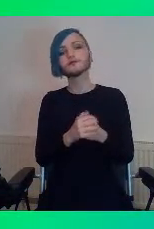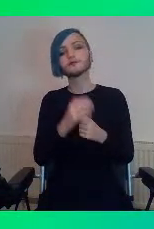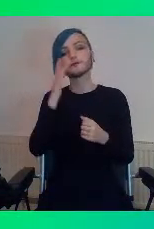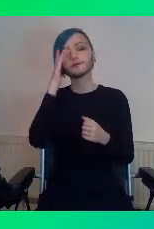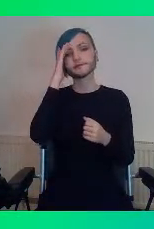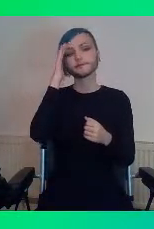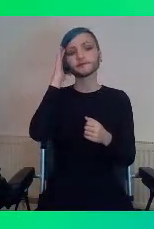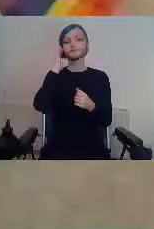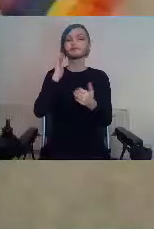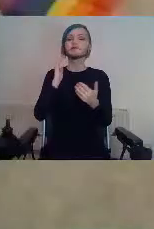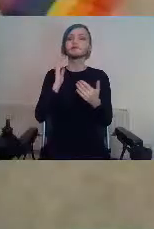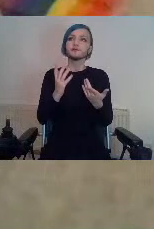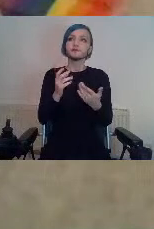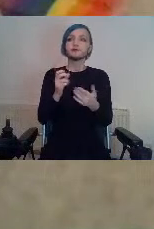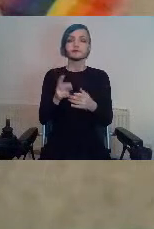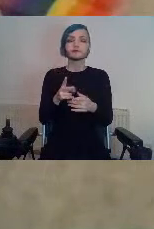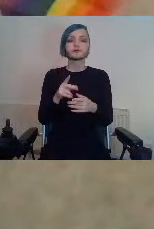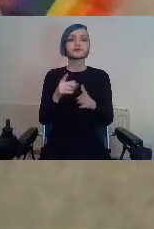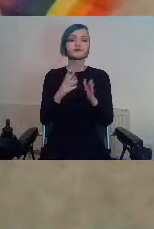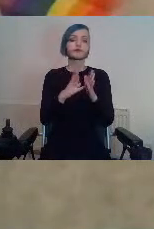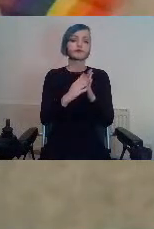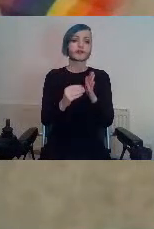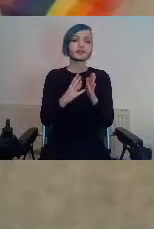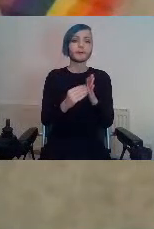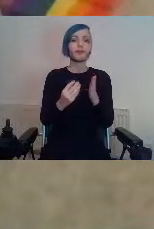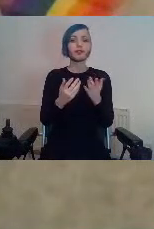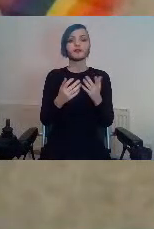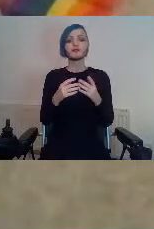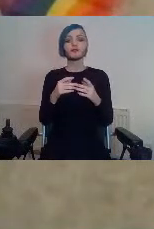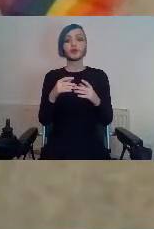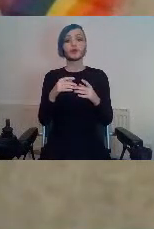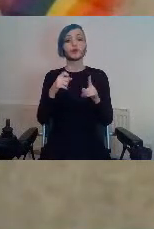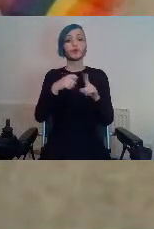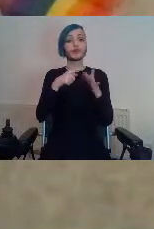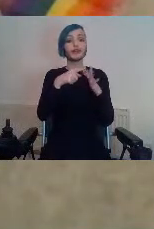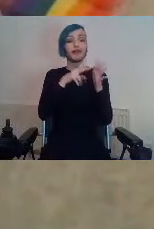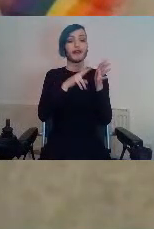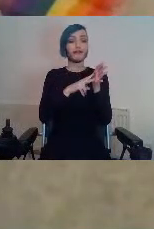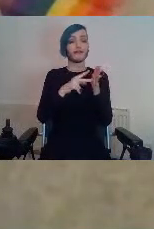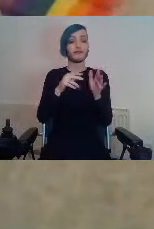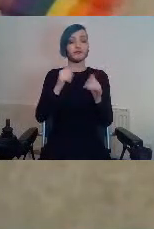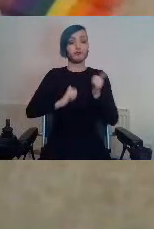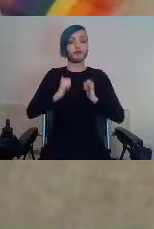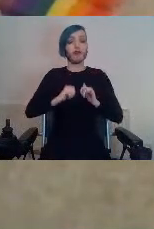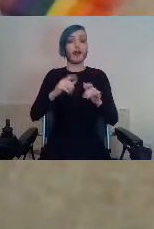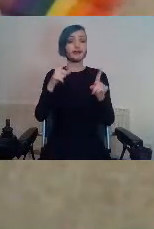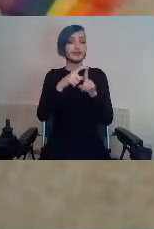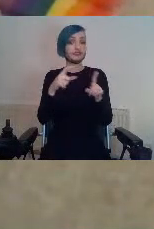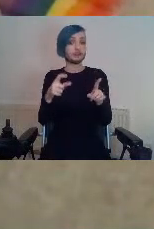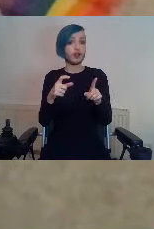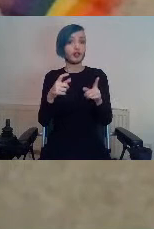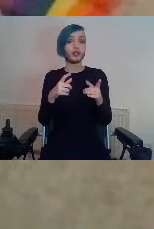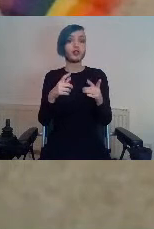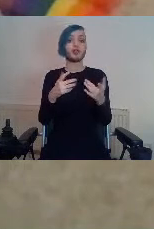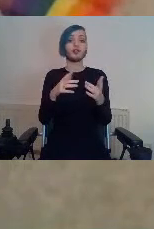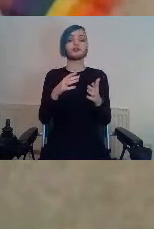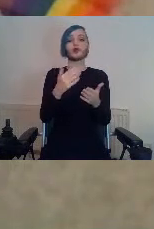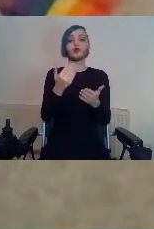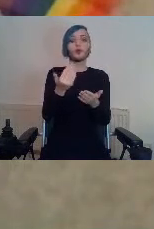For example, now we had Digital Kyiv Pride. Yes, and it was safe. It was very